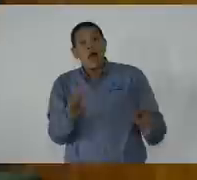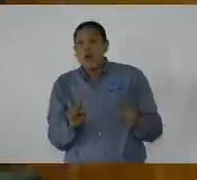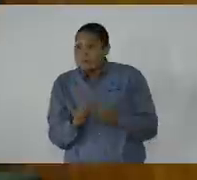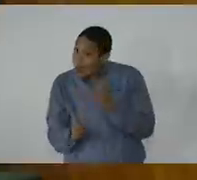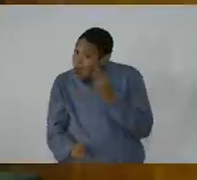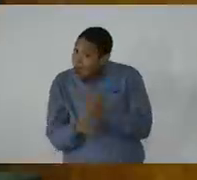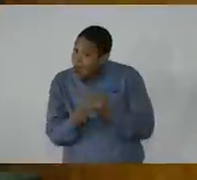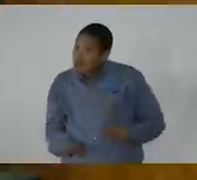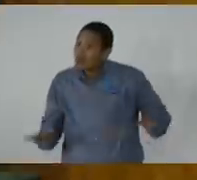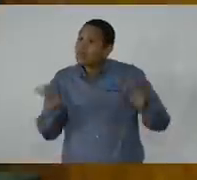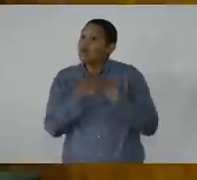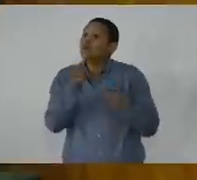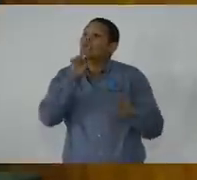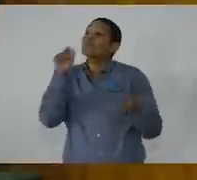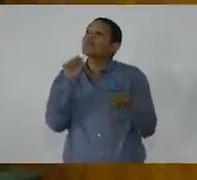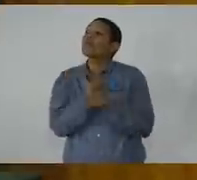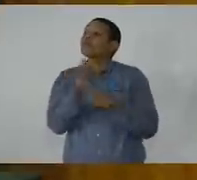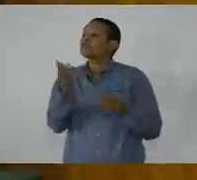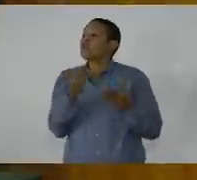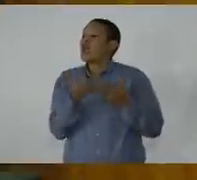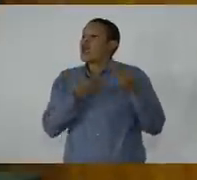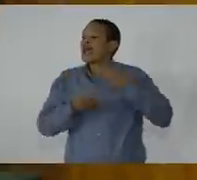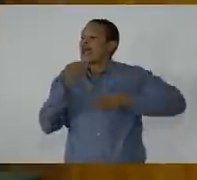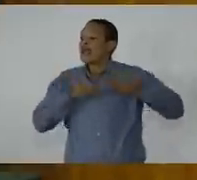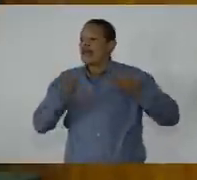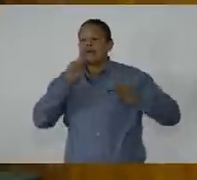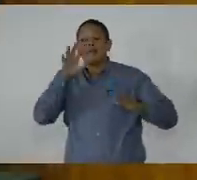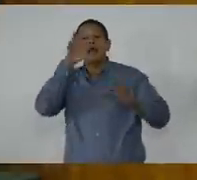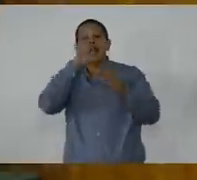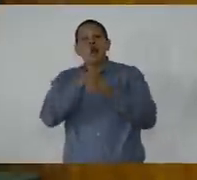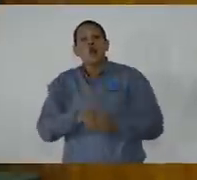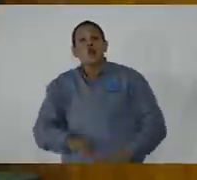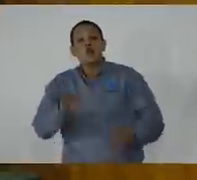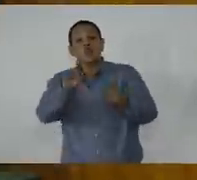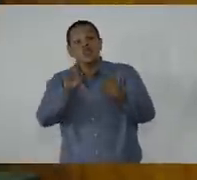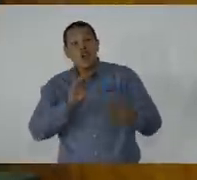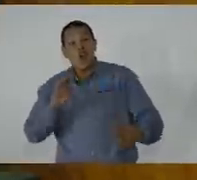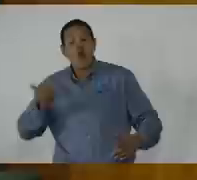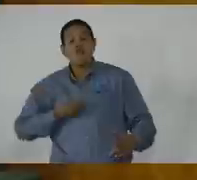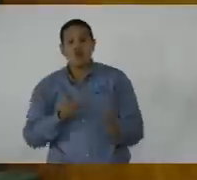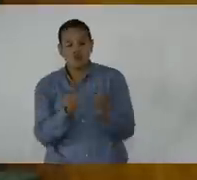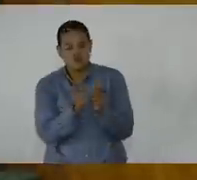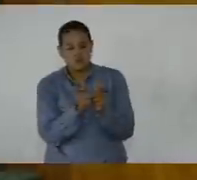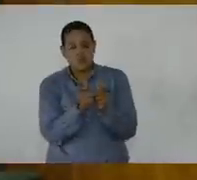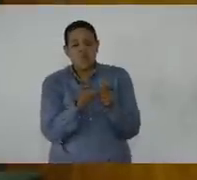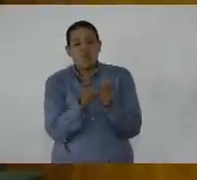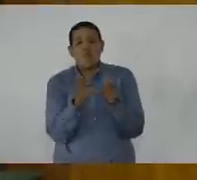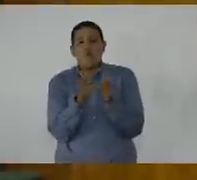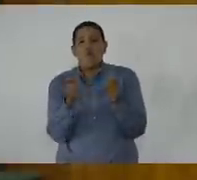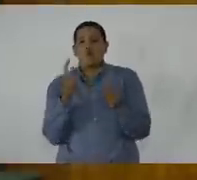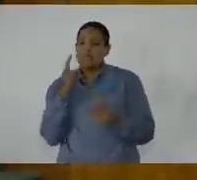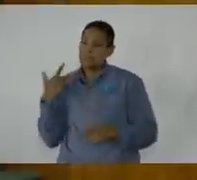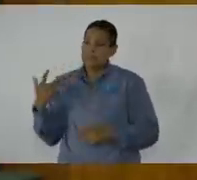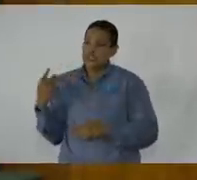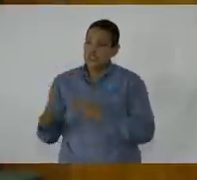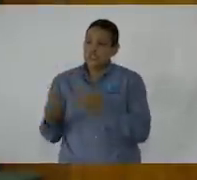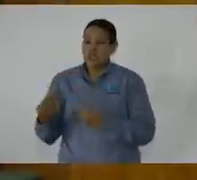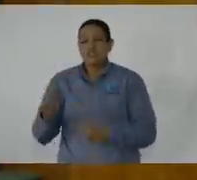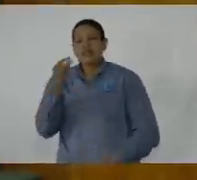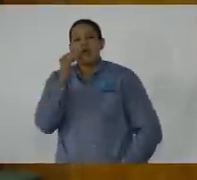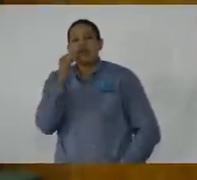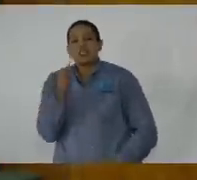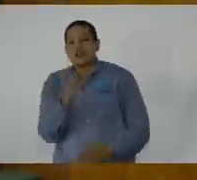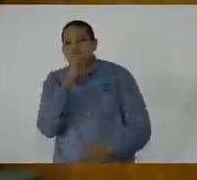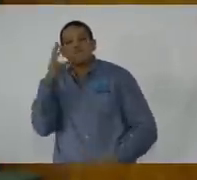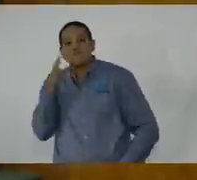Speaker, to ensure economic inclusions of our small-scale and traditional cannabis